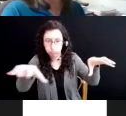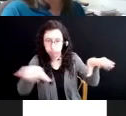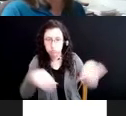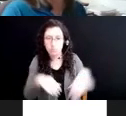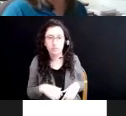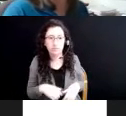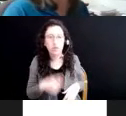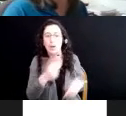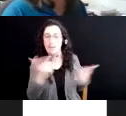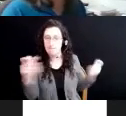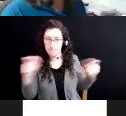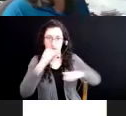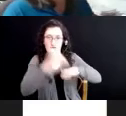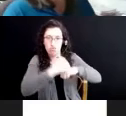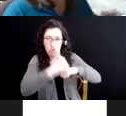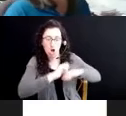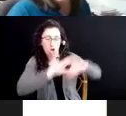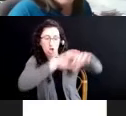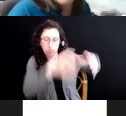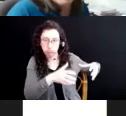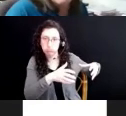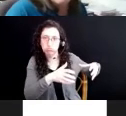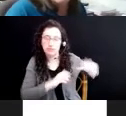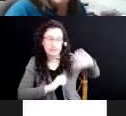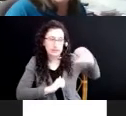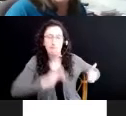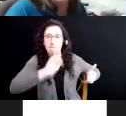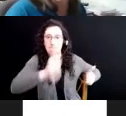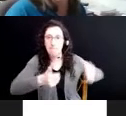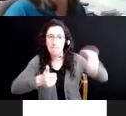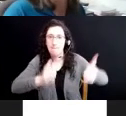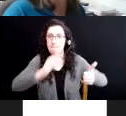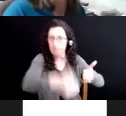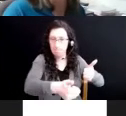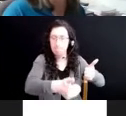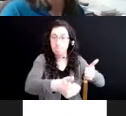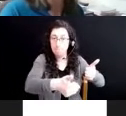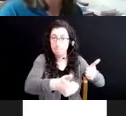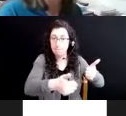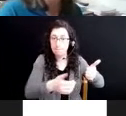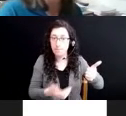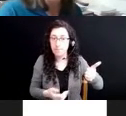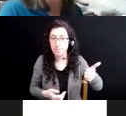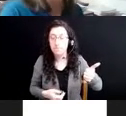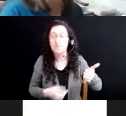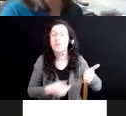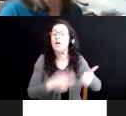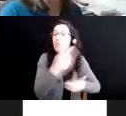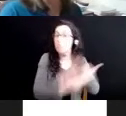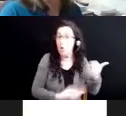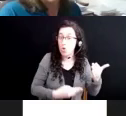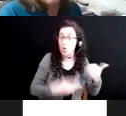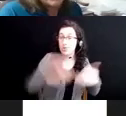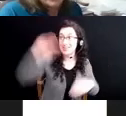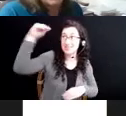also rock piles created in the upland areas, placed in both sunny areas and shady